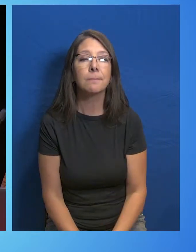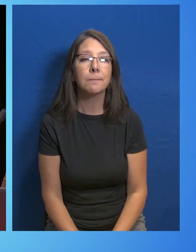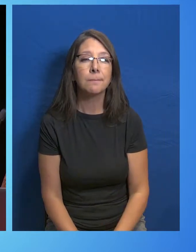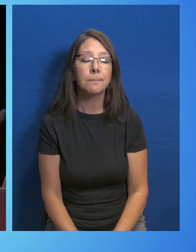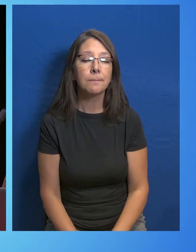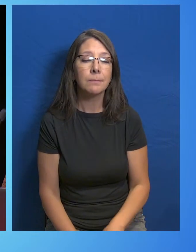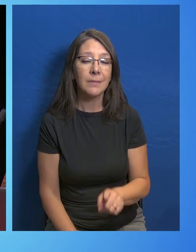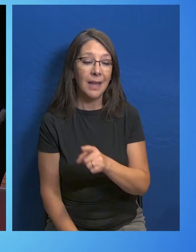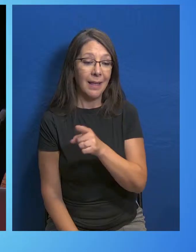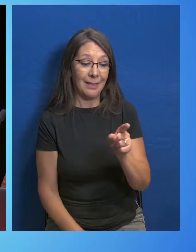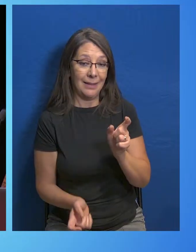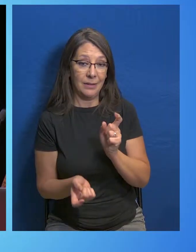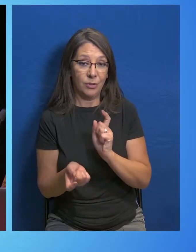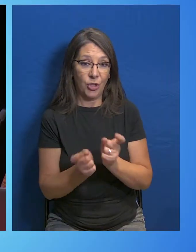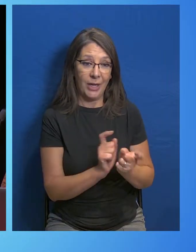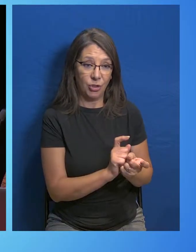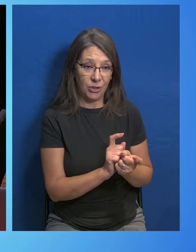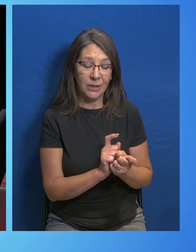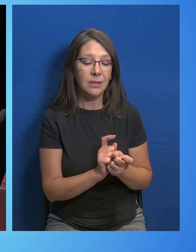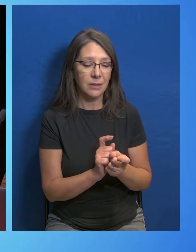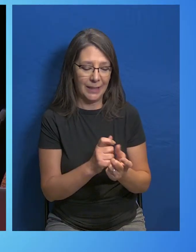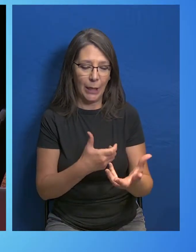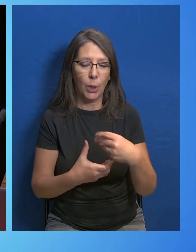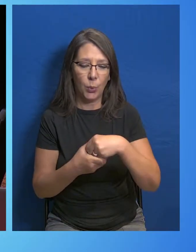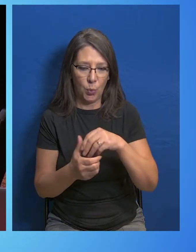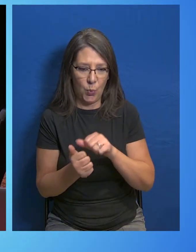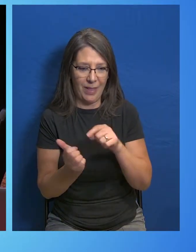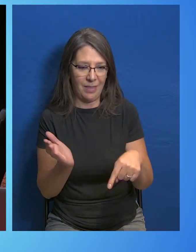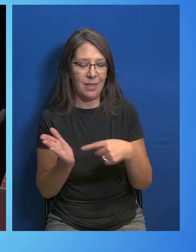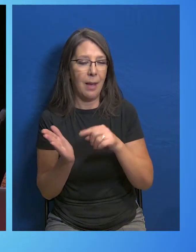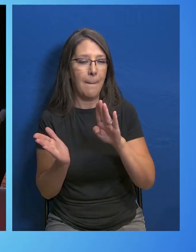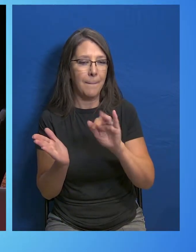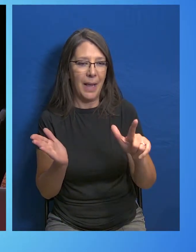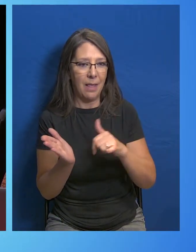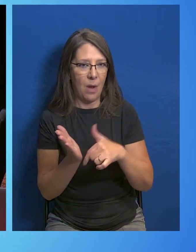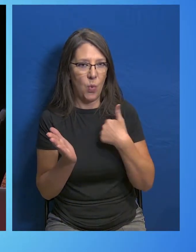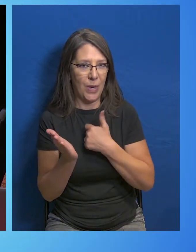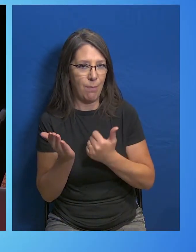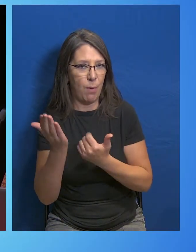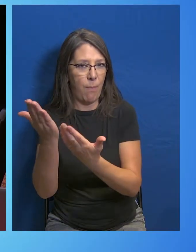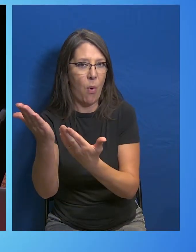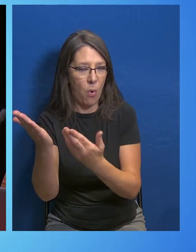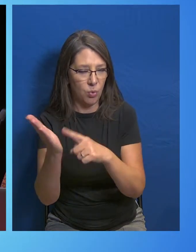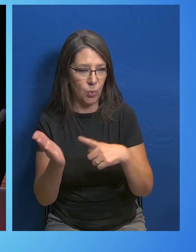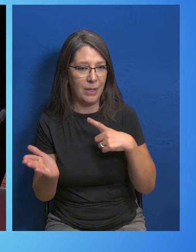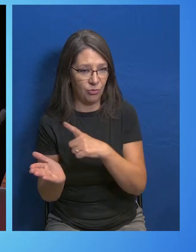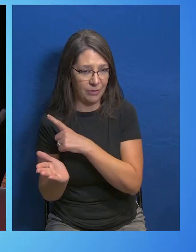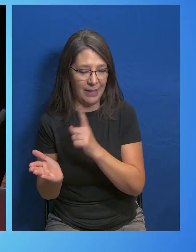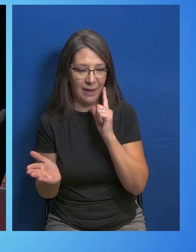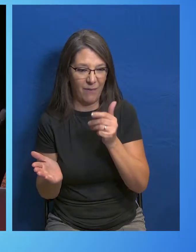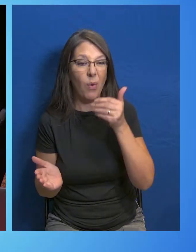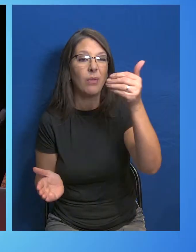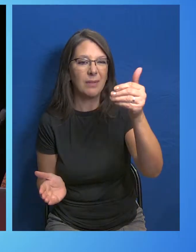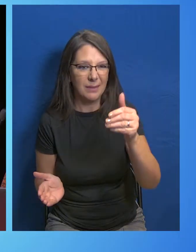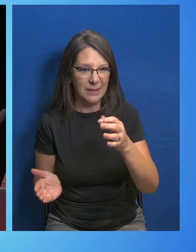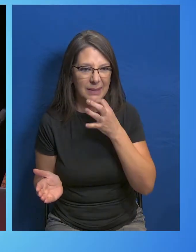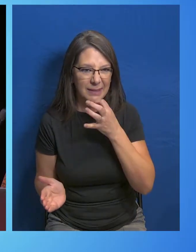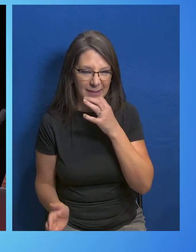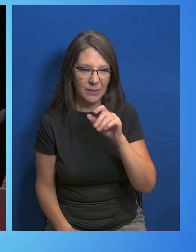Some of these proposed changes are included in the proposed legislative bills for this coming legislative session for